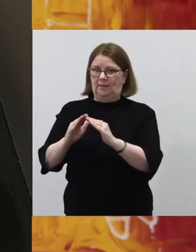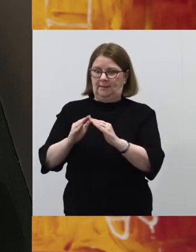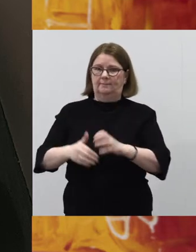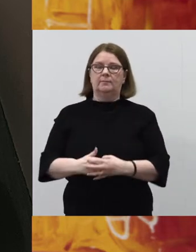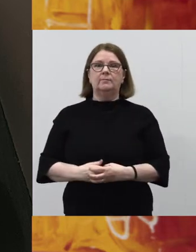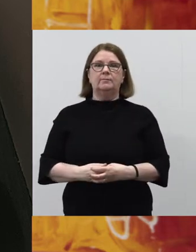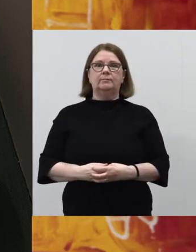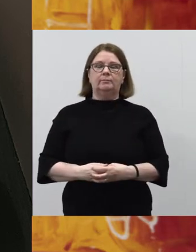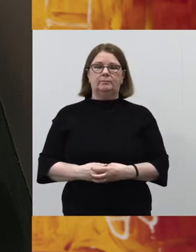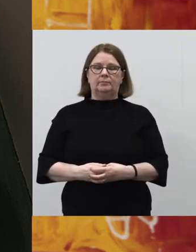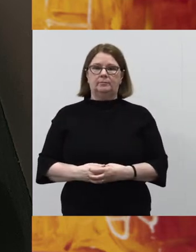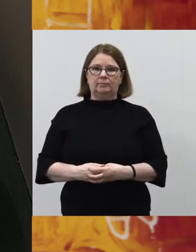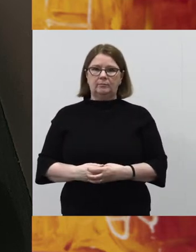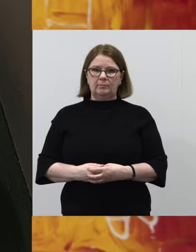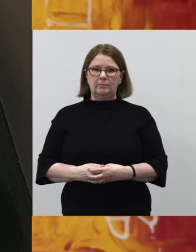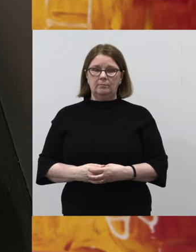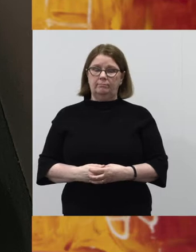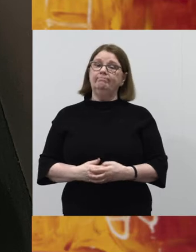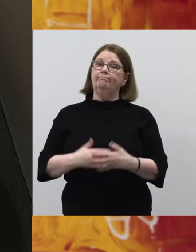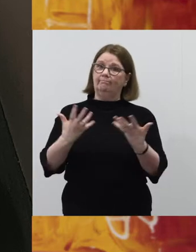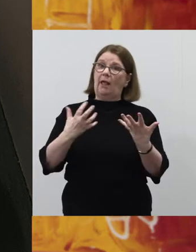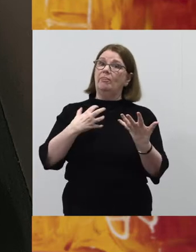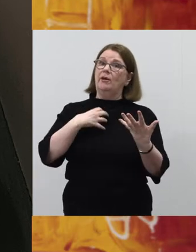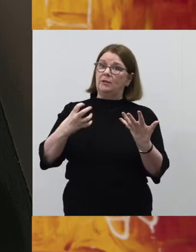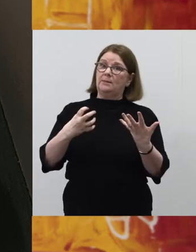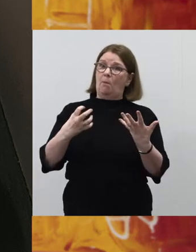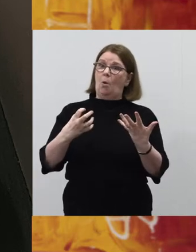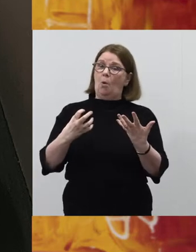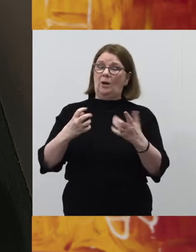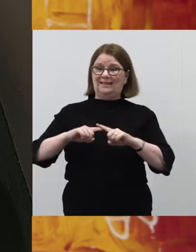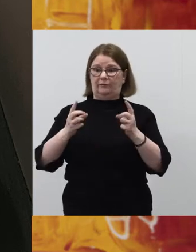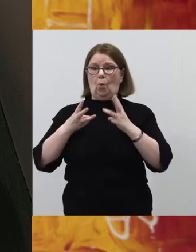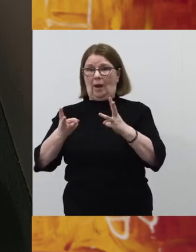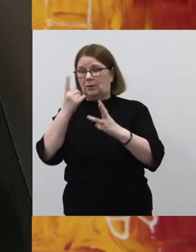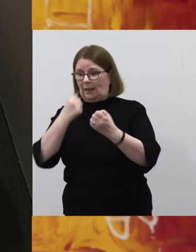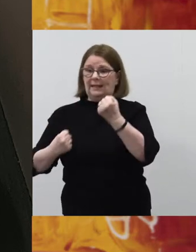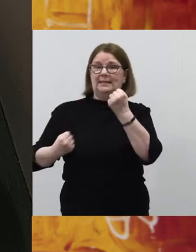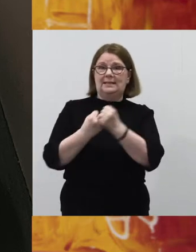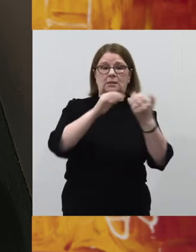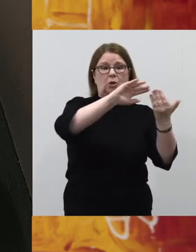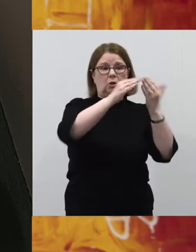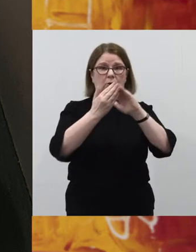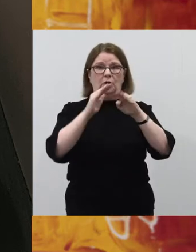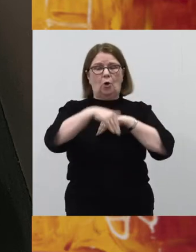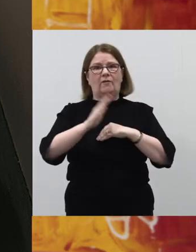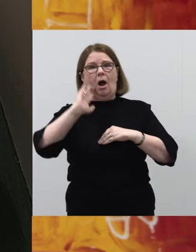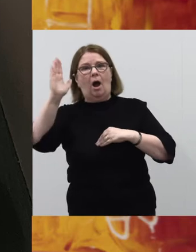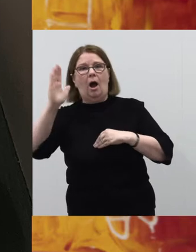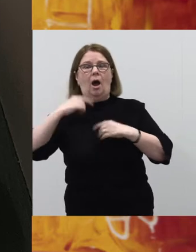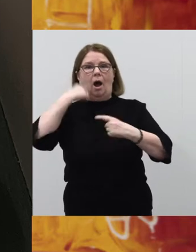making dolls. Her creativity is both a way of making sense of the nightmare that she was experiencing,